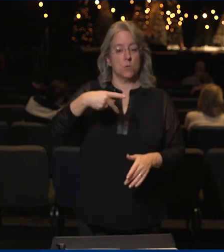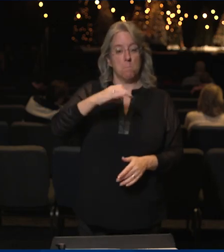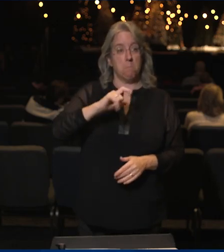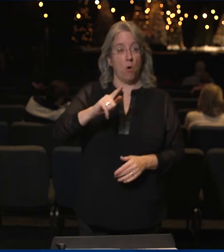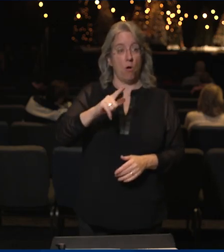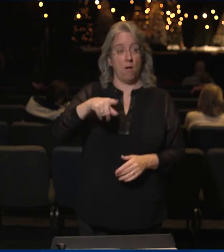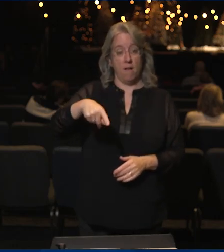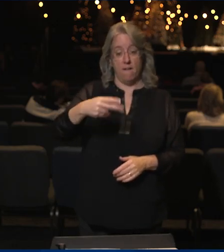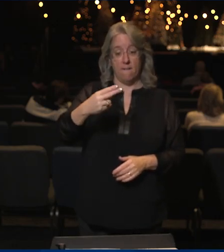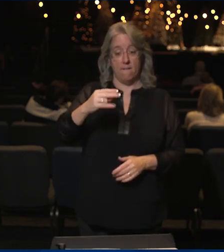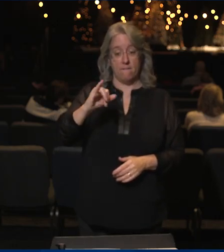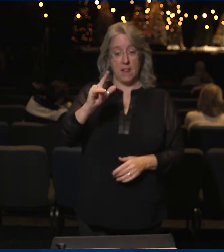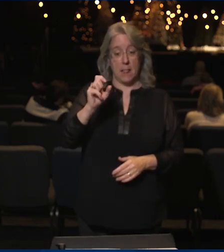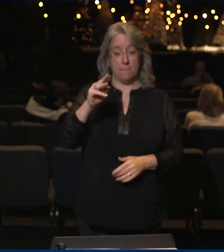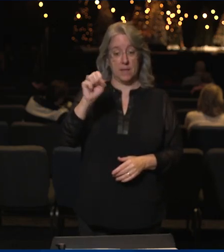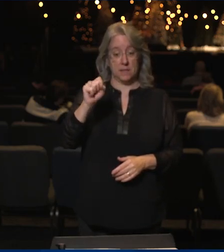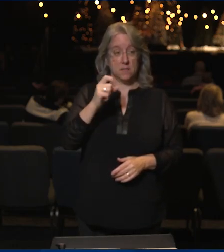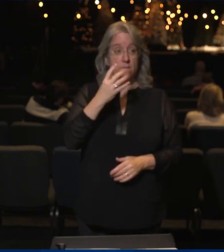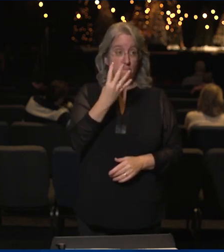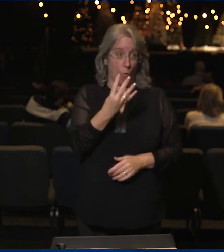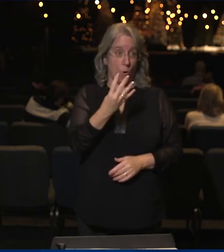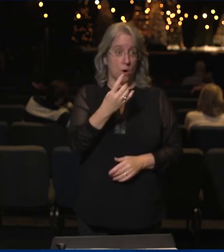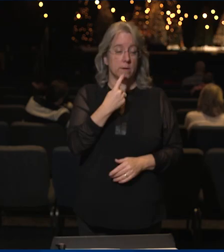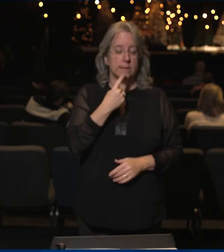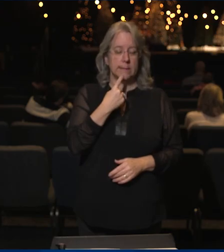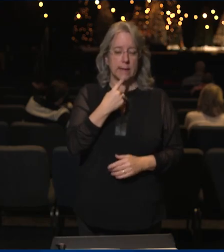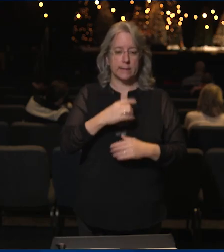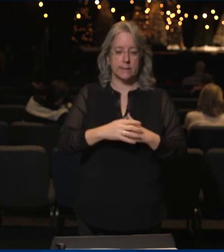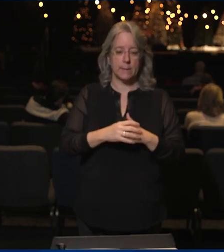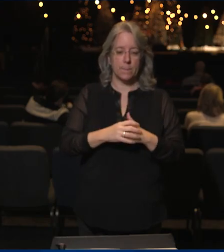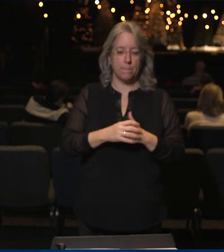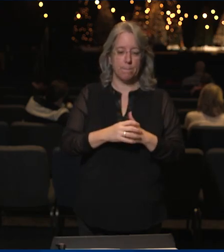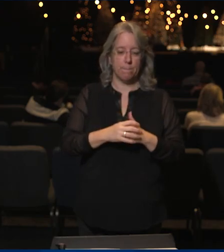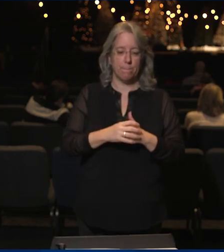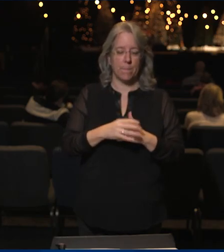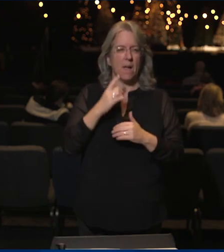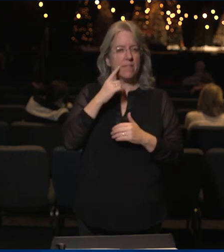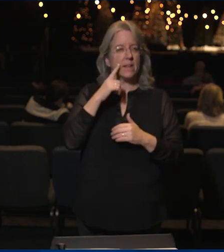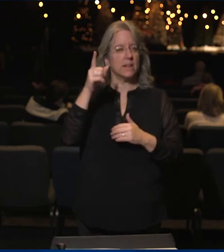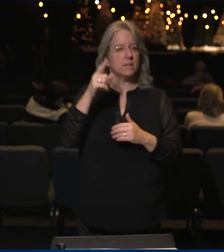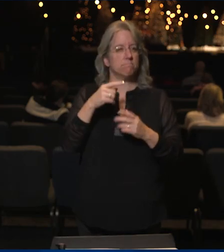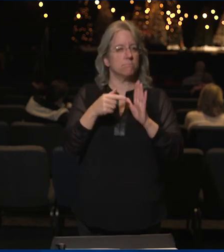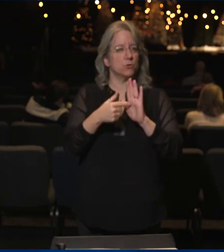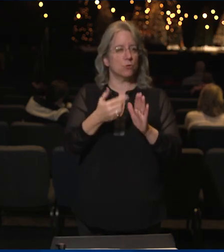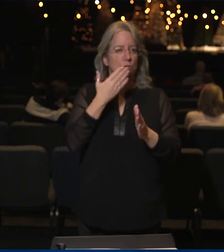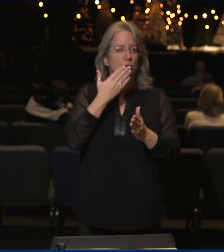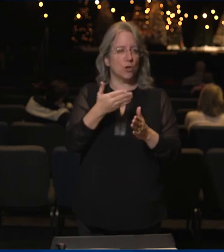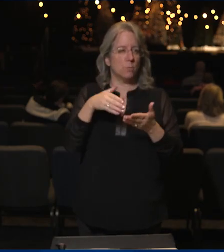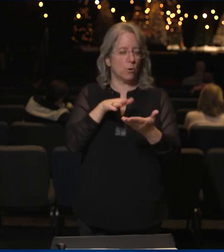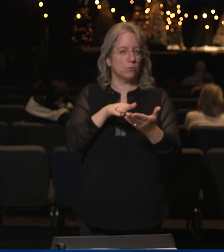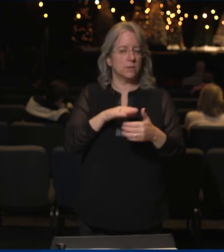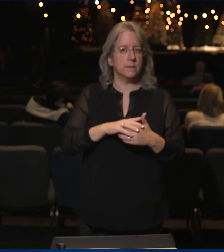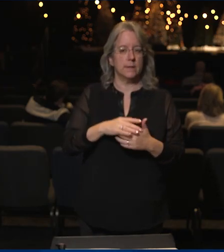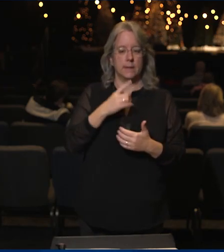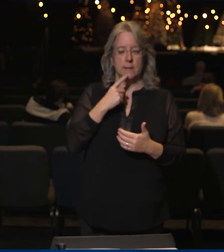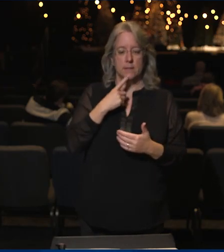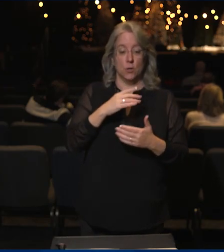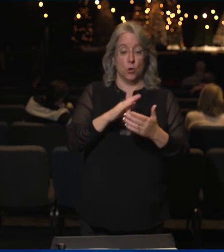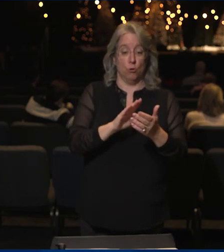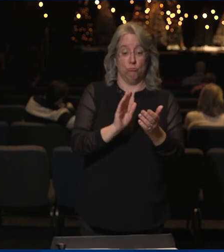4 describes, I think, a great approach to this prayer of examine. He says, "Rejoice in the Lord always. I will say it